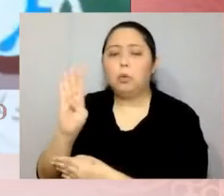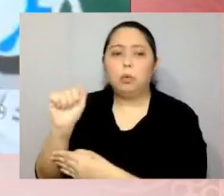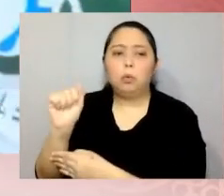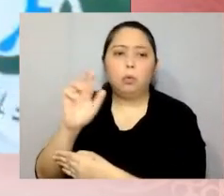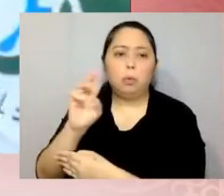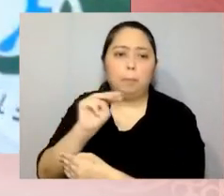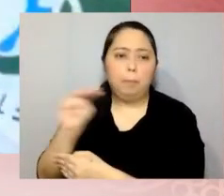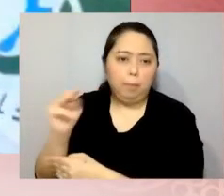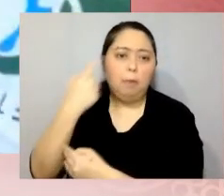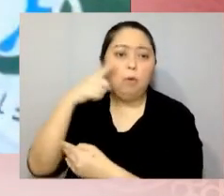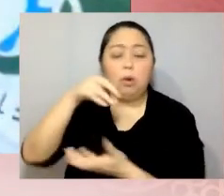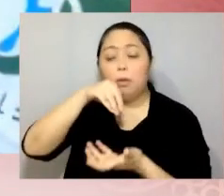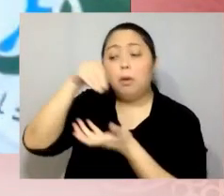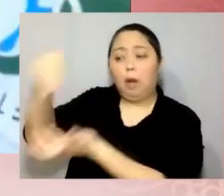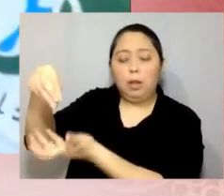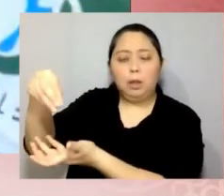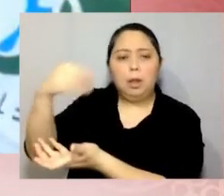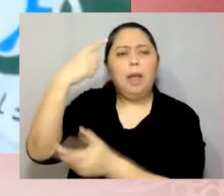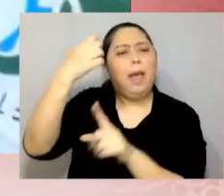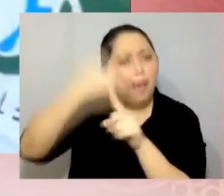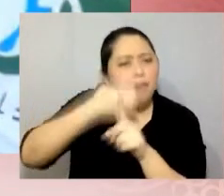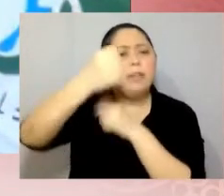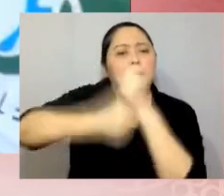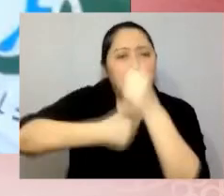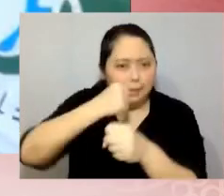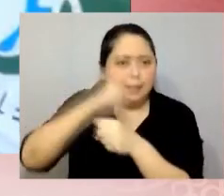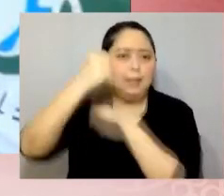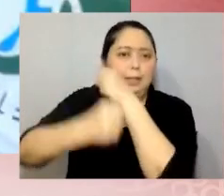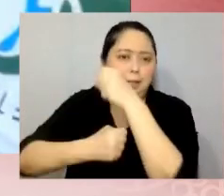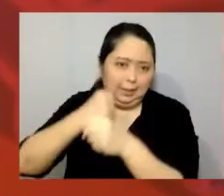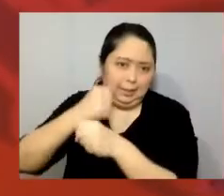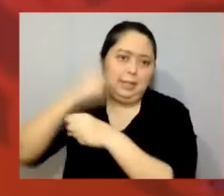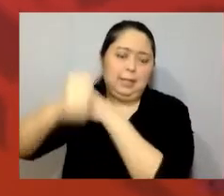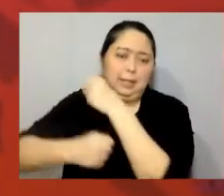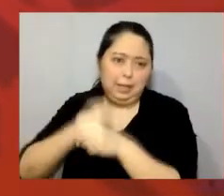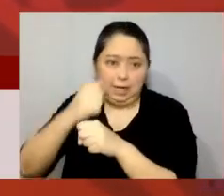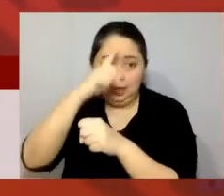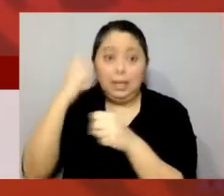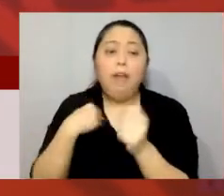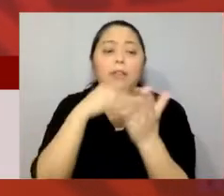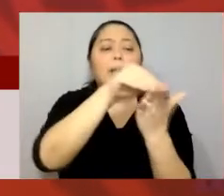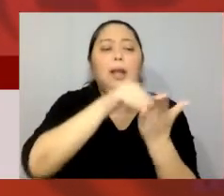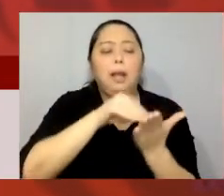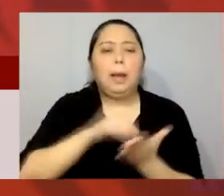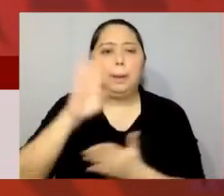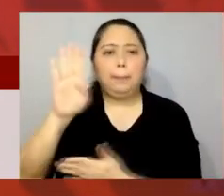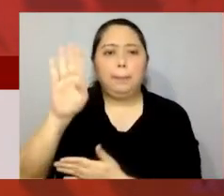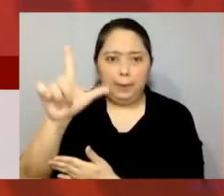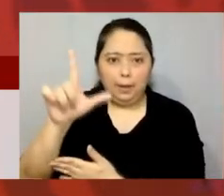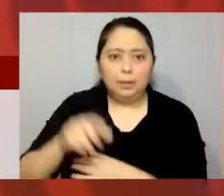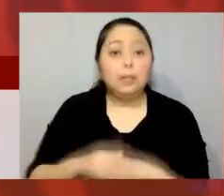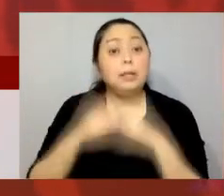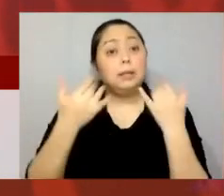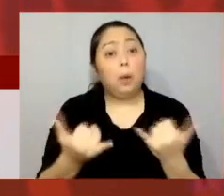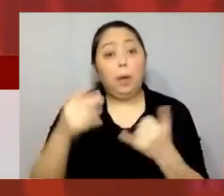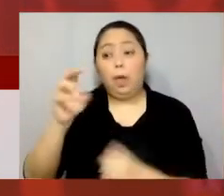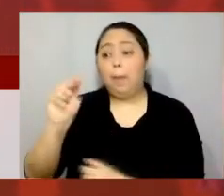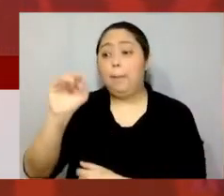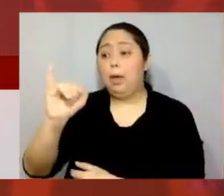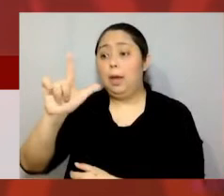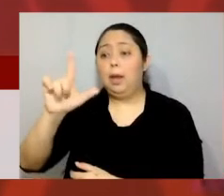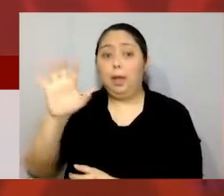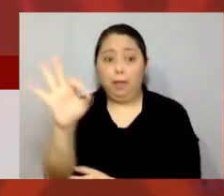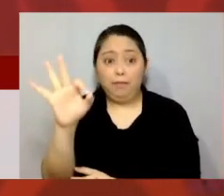annual block grant as provided for by the Bangsamoro Organic Law. The decommissioning of the forces of